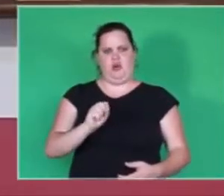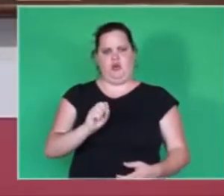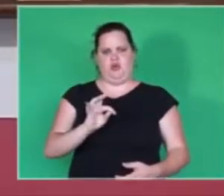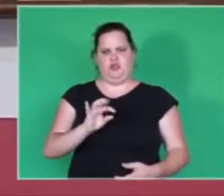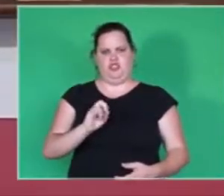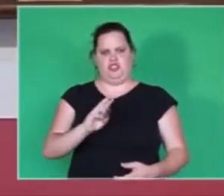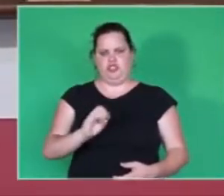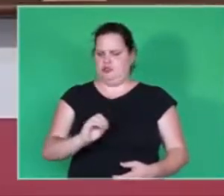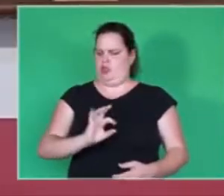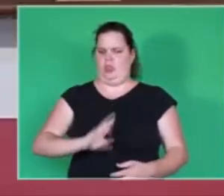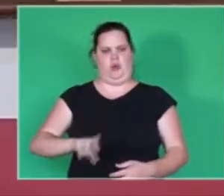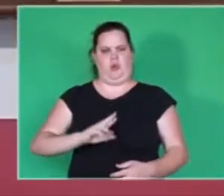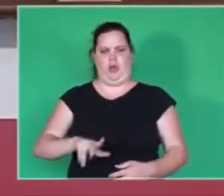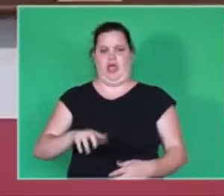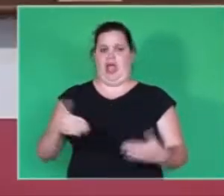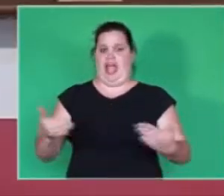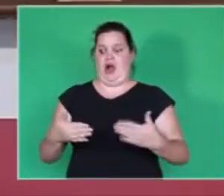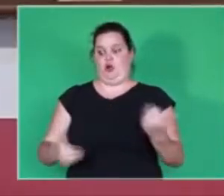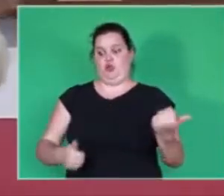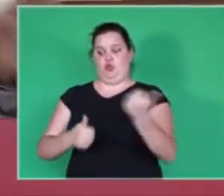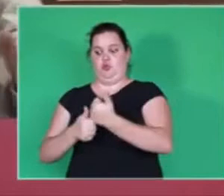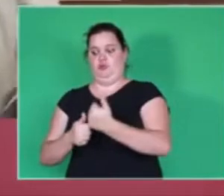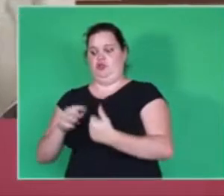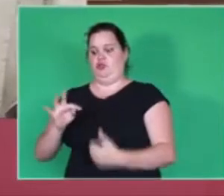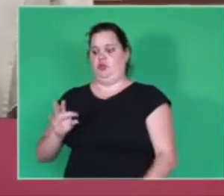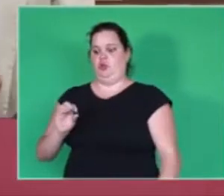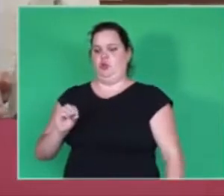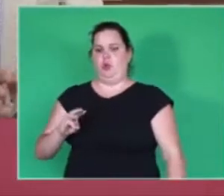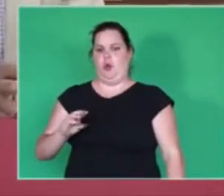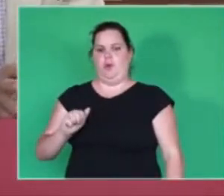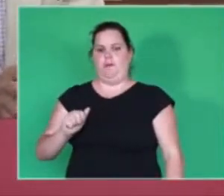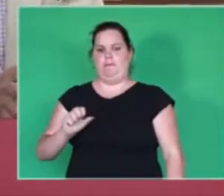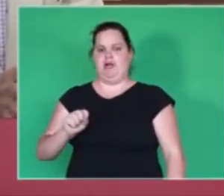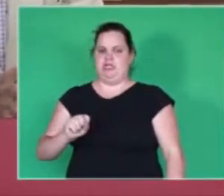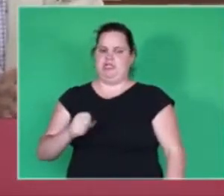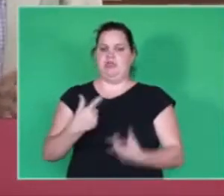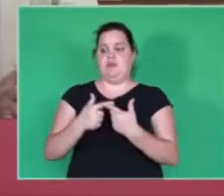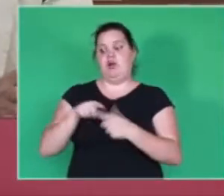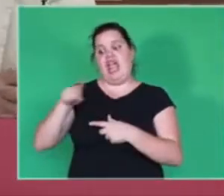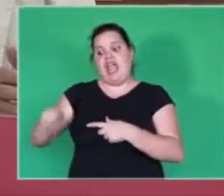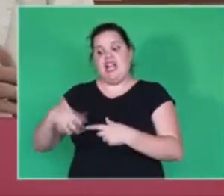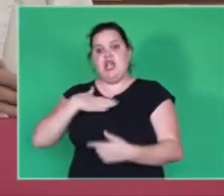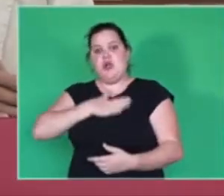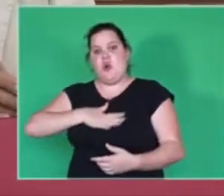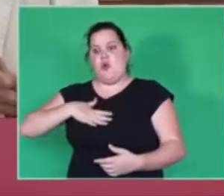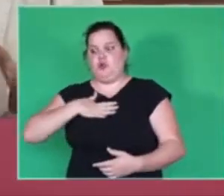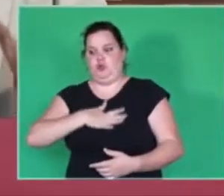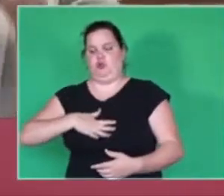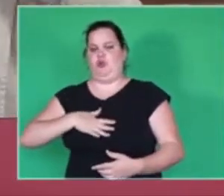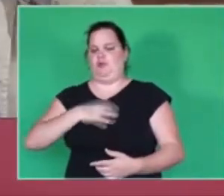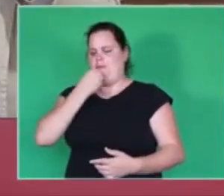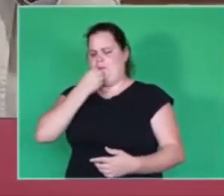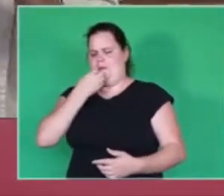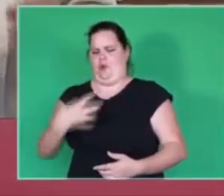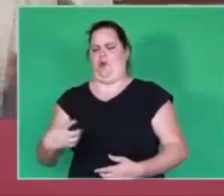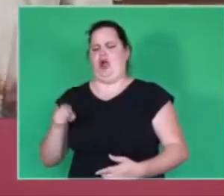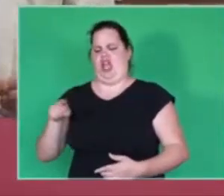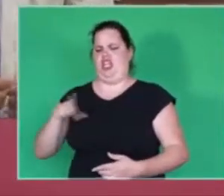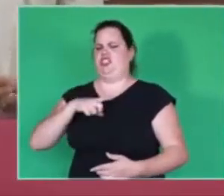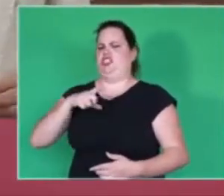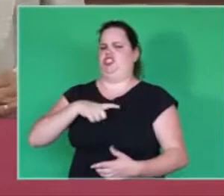now Thomas Aquinas. Why? Because Thomas had arranged various things that